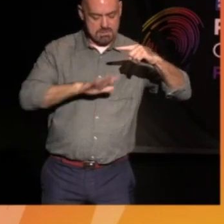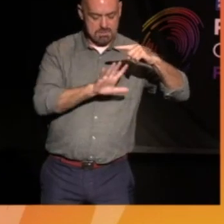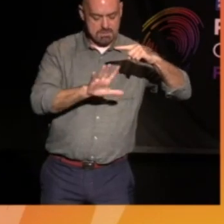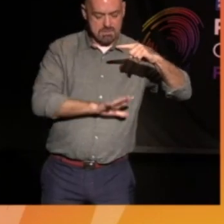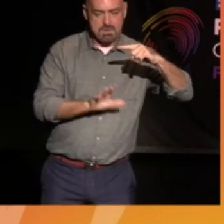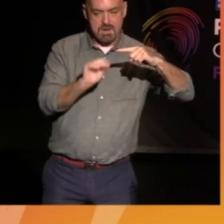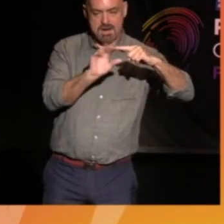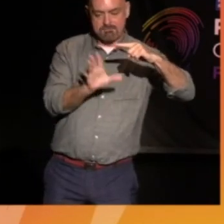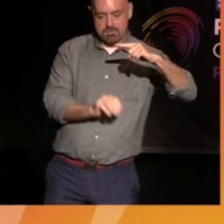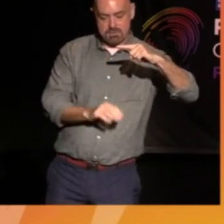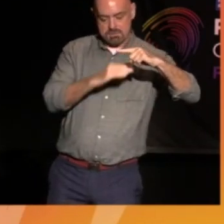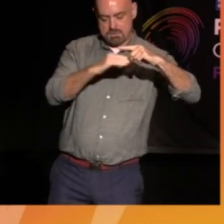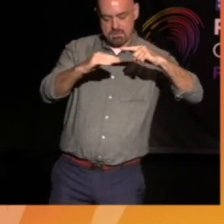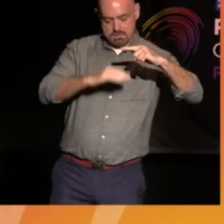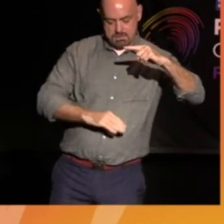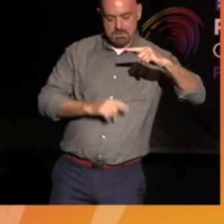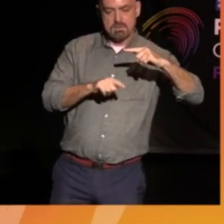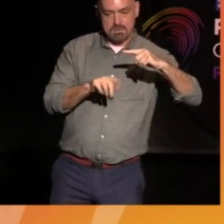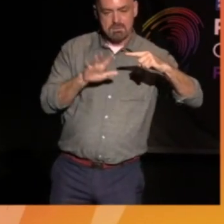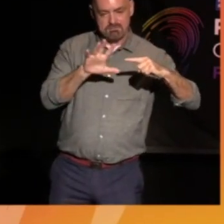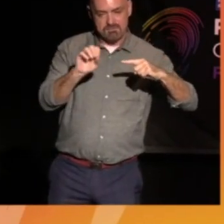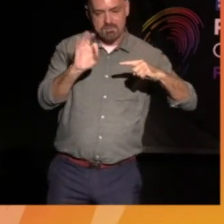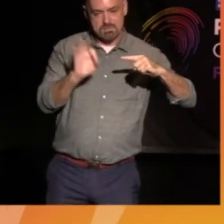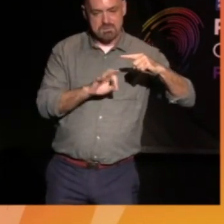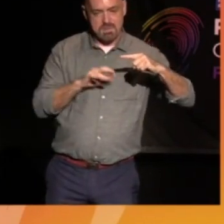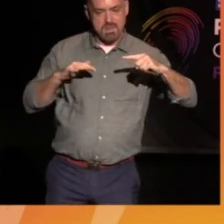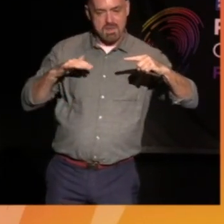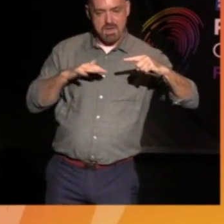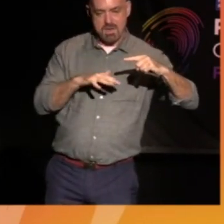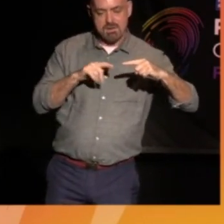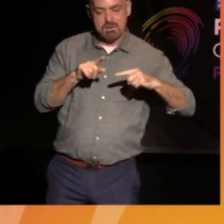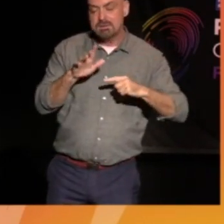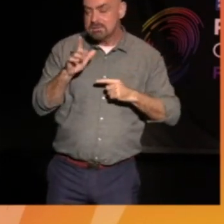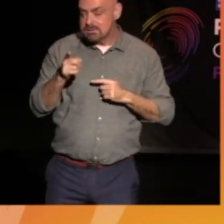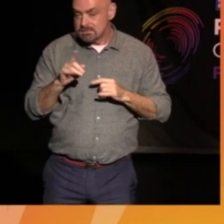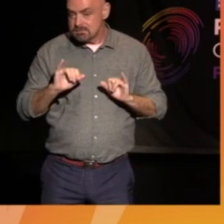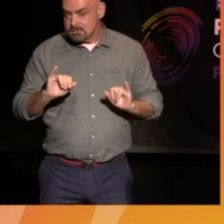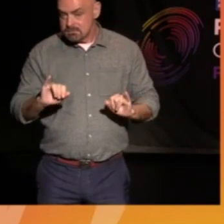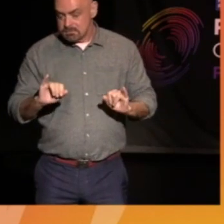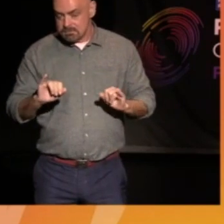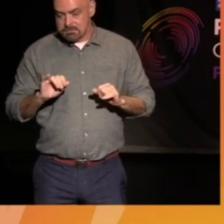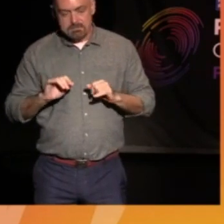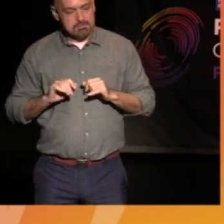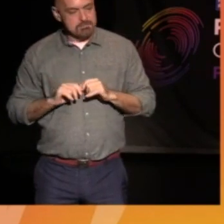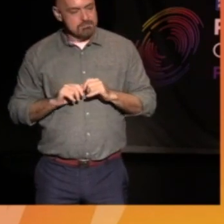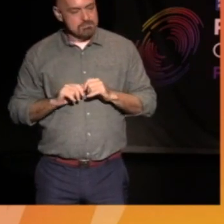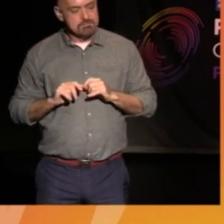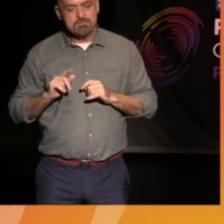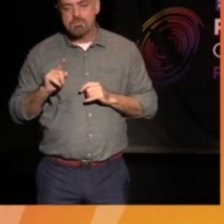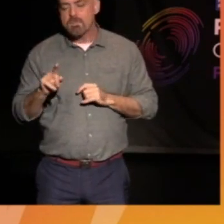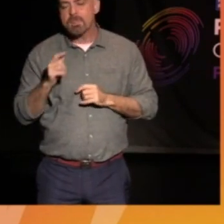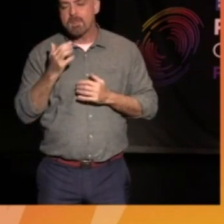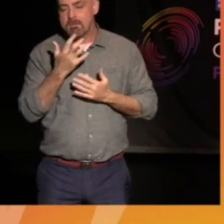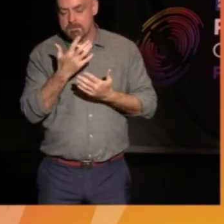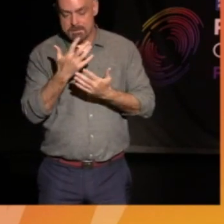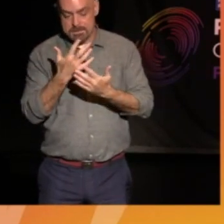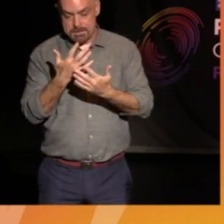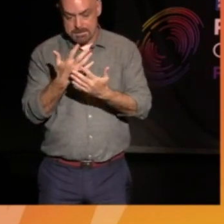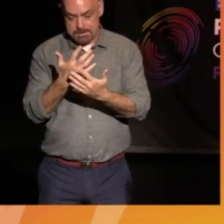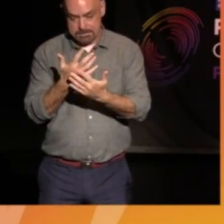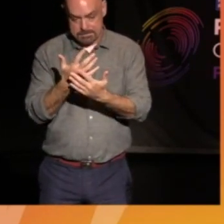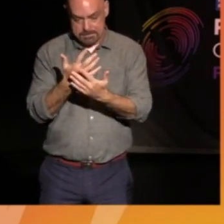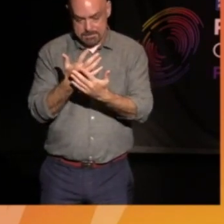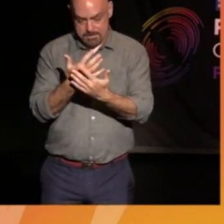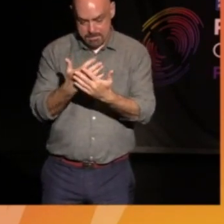The second thing is that is much more serious and concerning, is that the number of child laborers